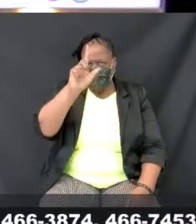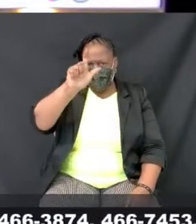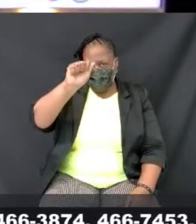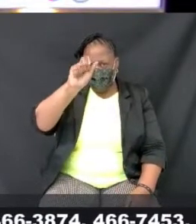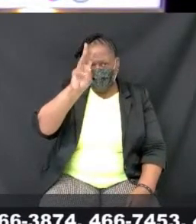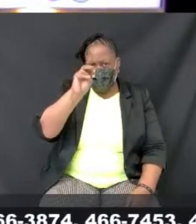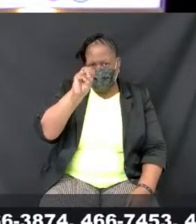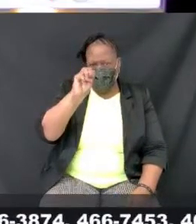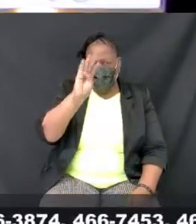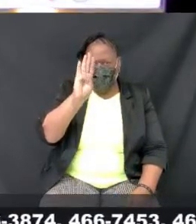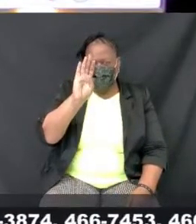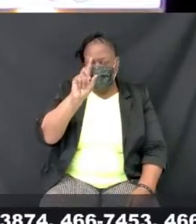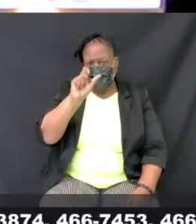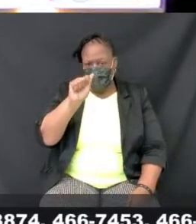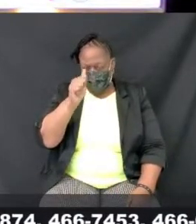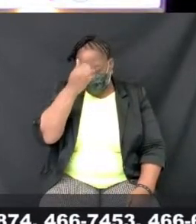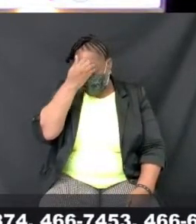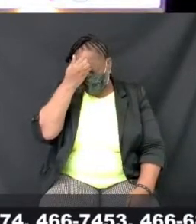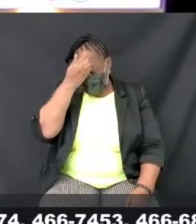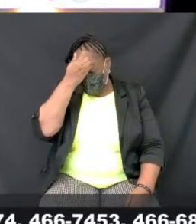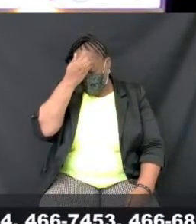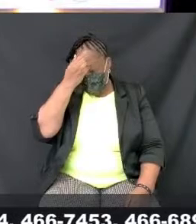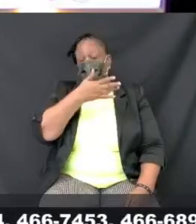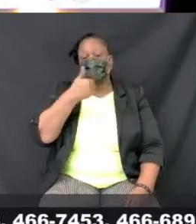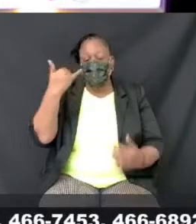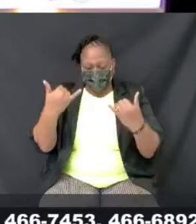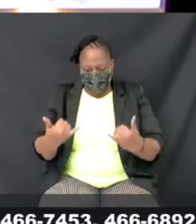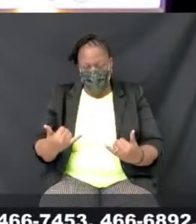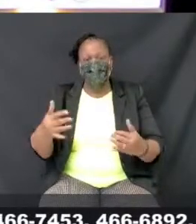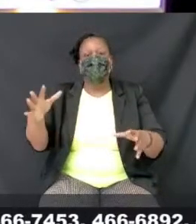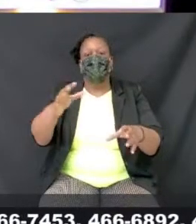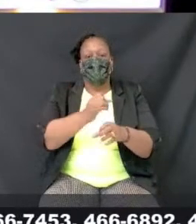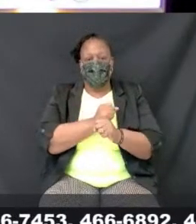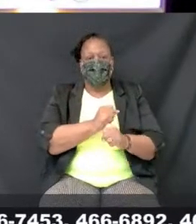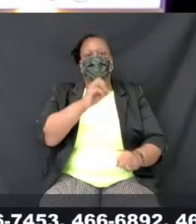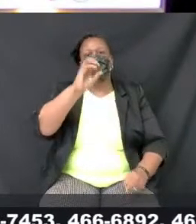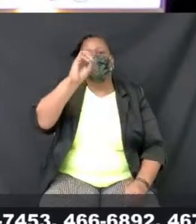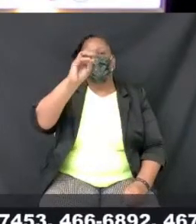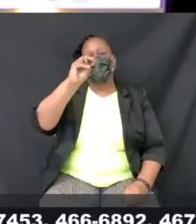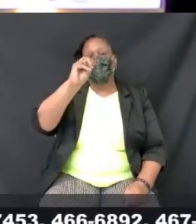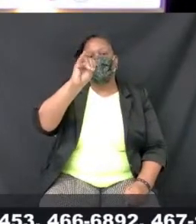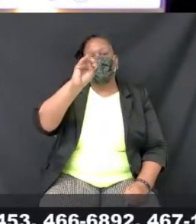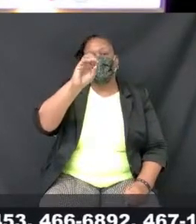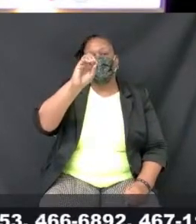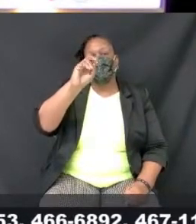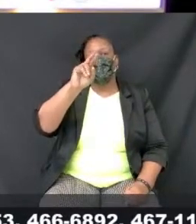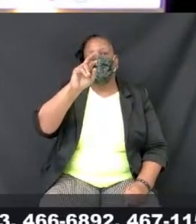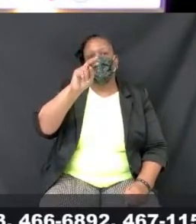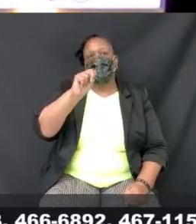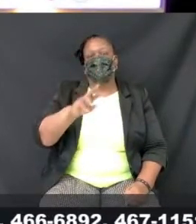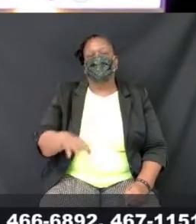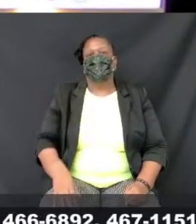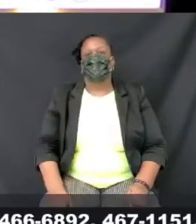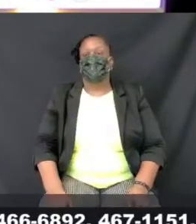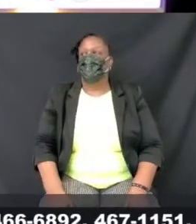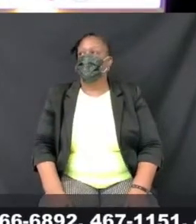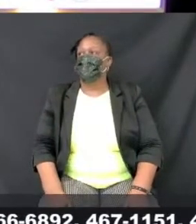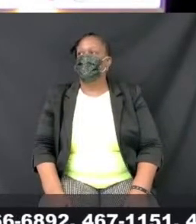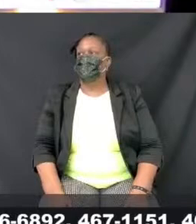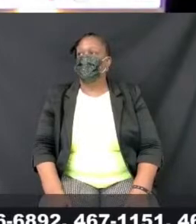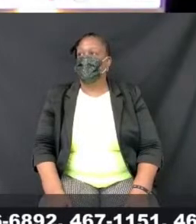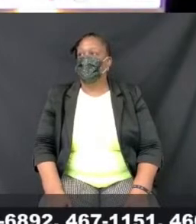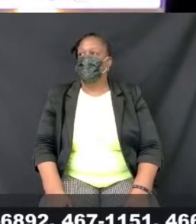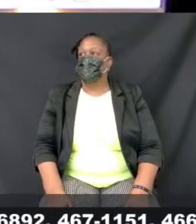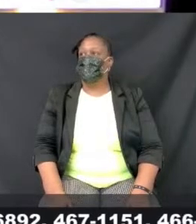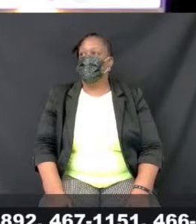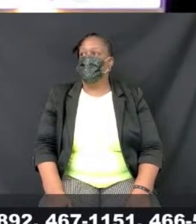significant protection through vaccination by having minimal, if any, symptoms. With the mass testing that we were doing with